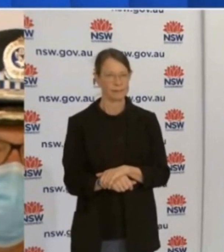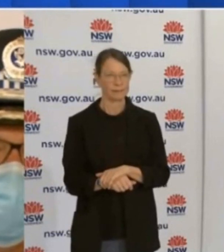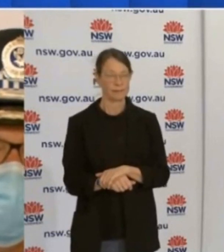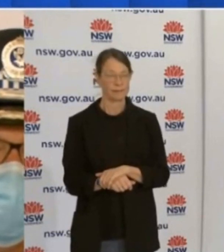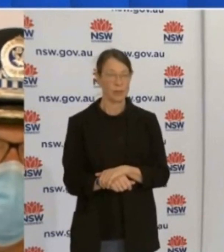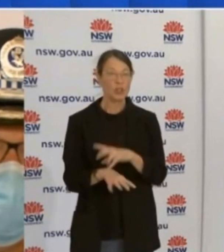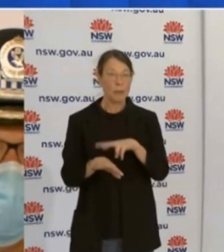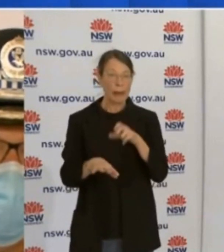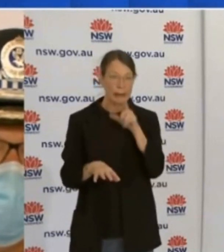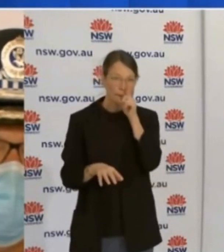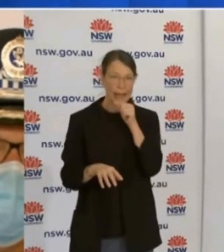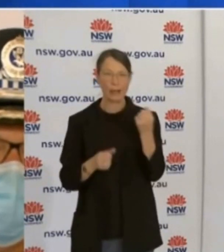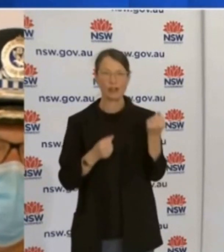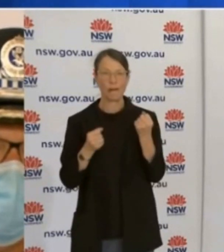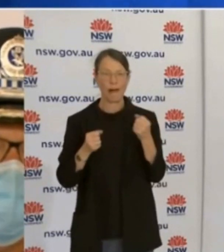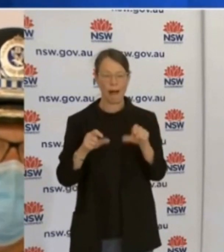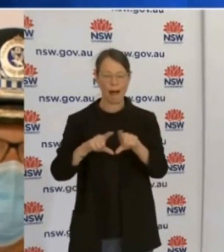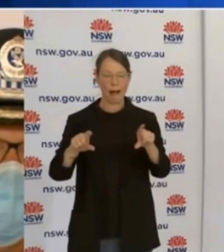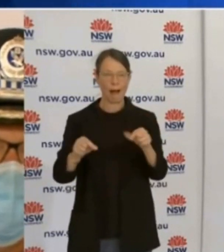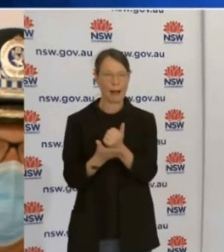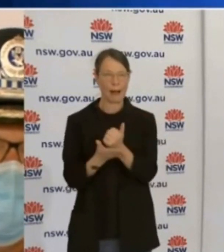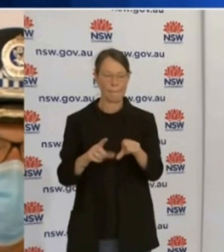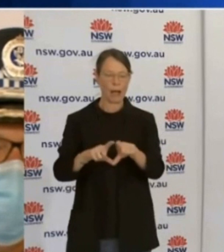registration plate detection, and they can see